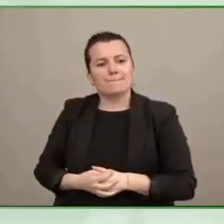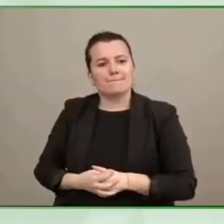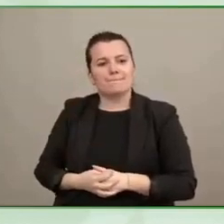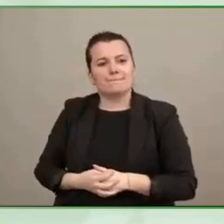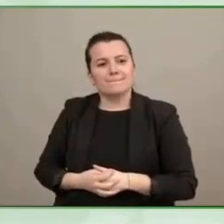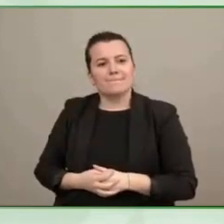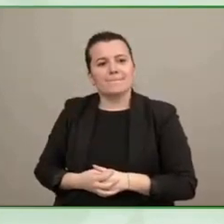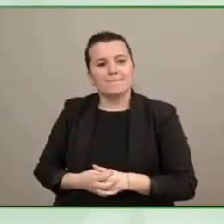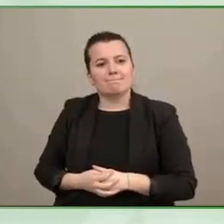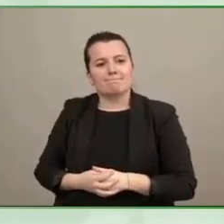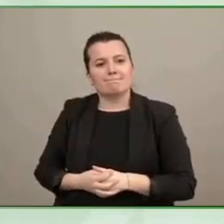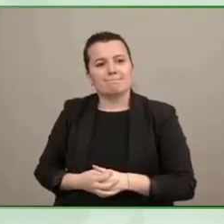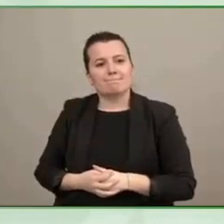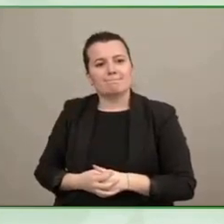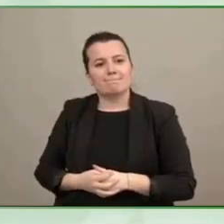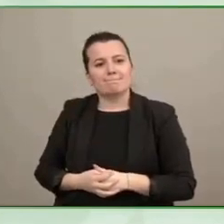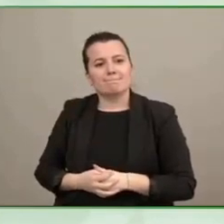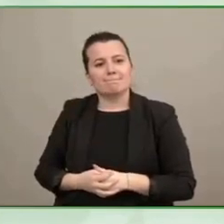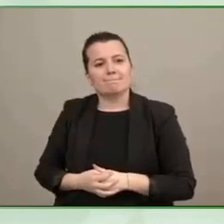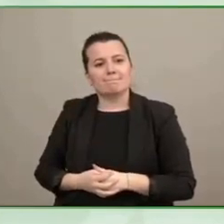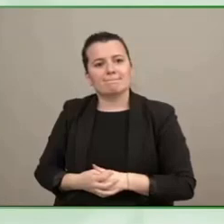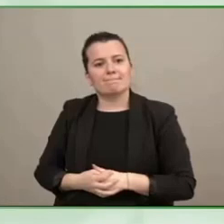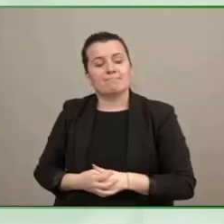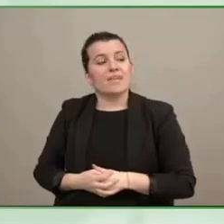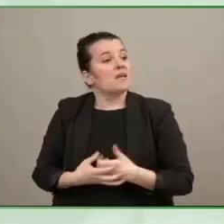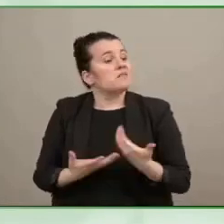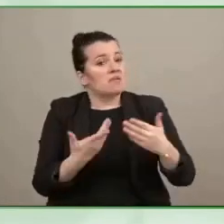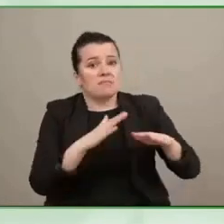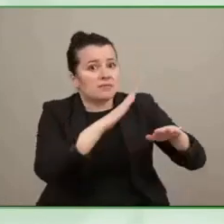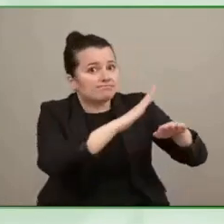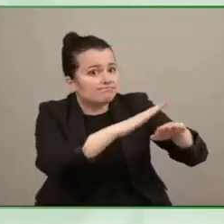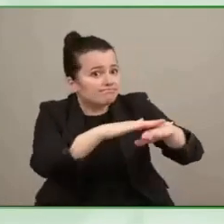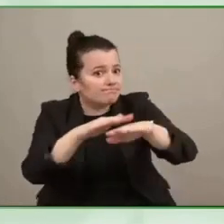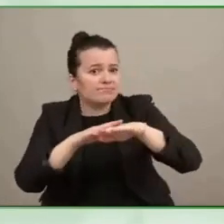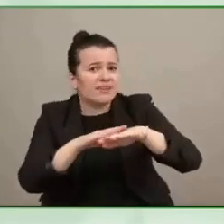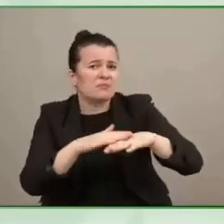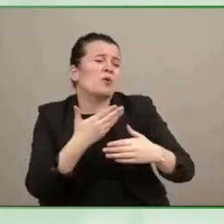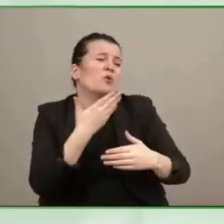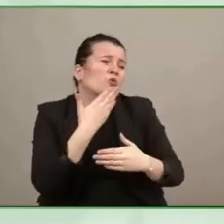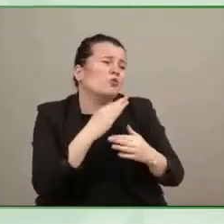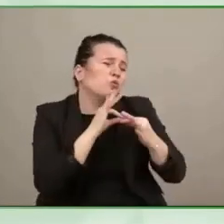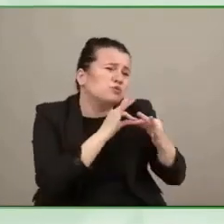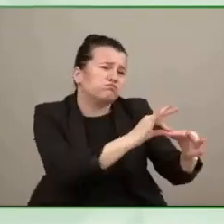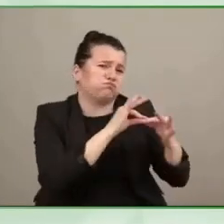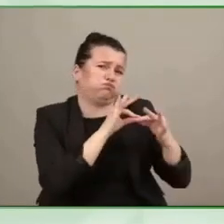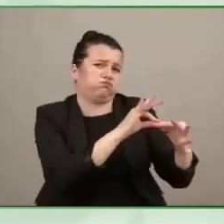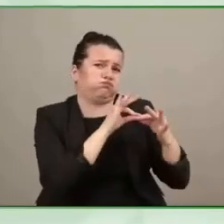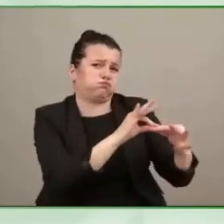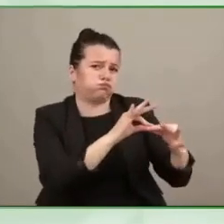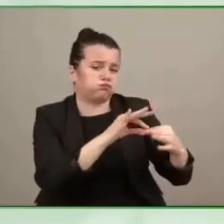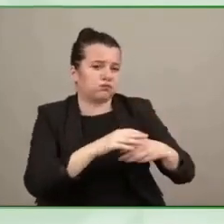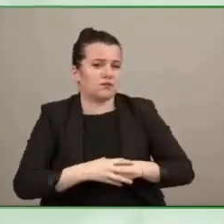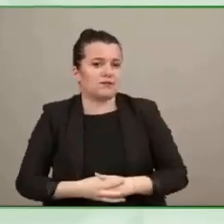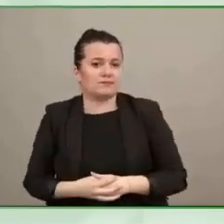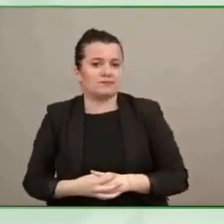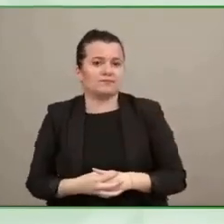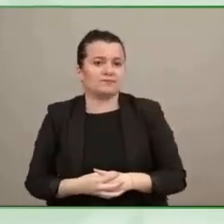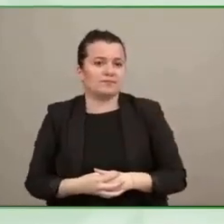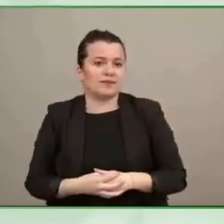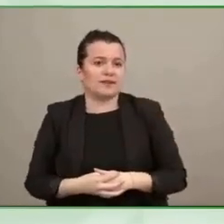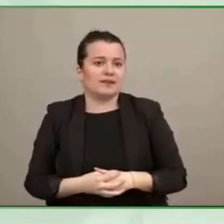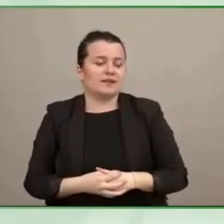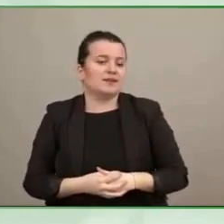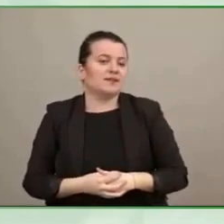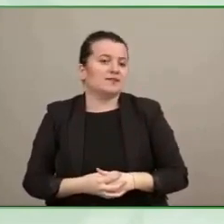forward to building a good relationship and good link with the internal or the